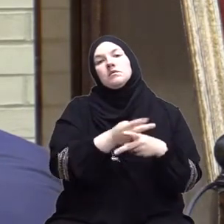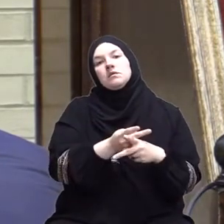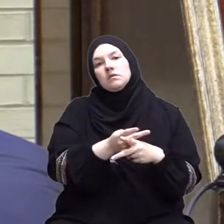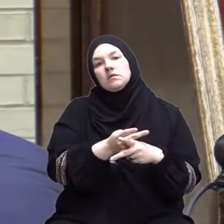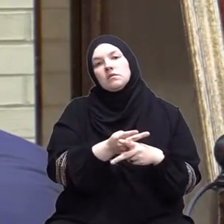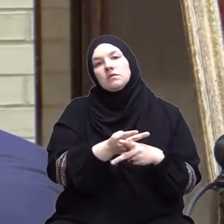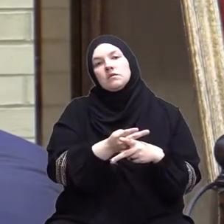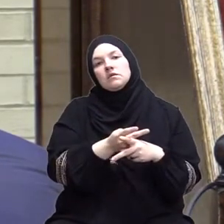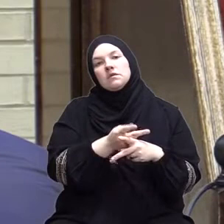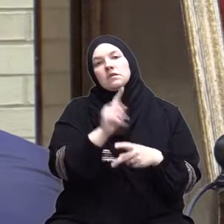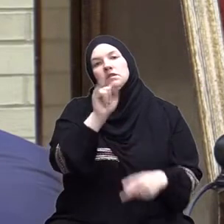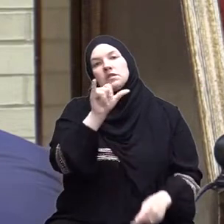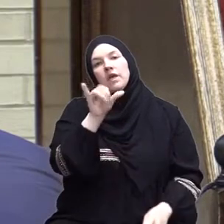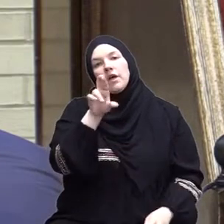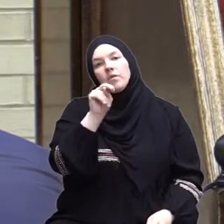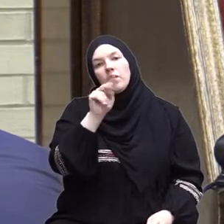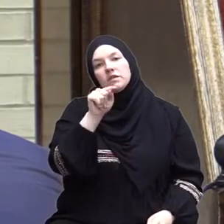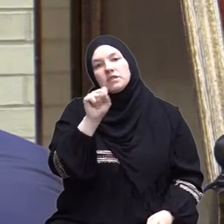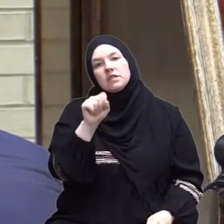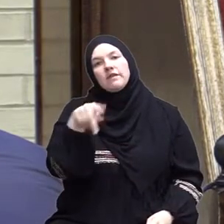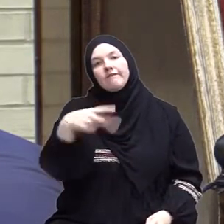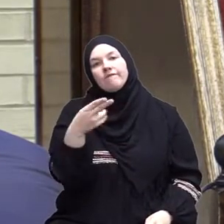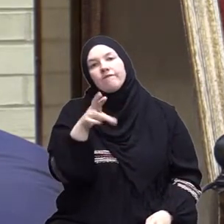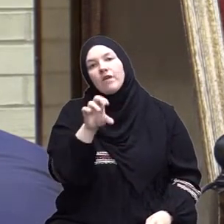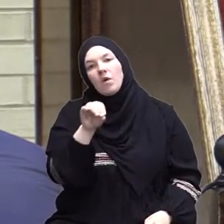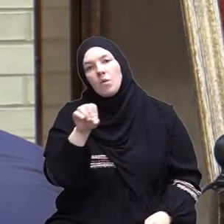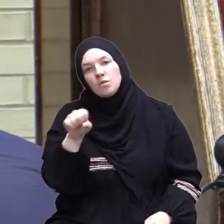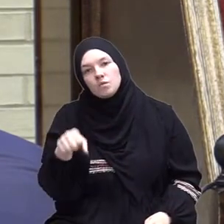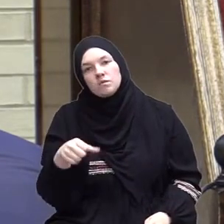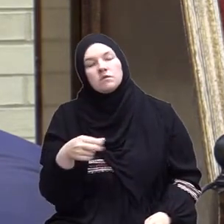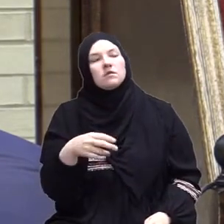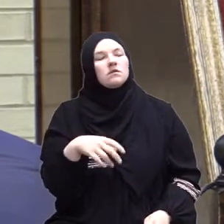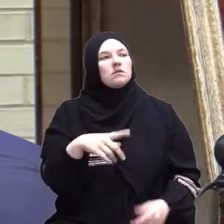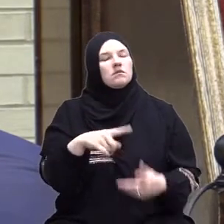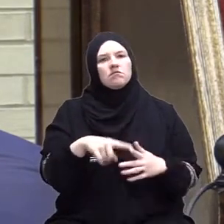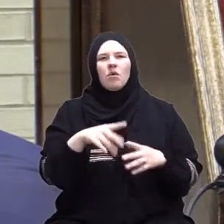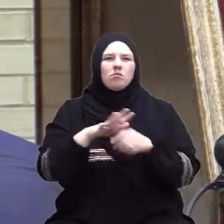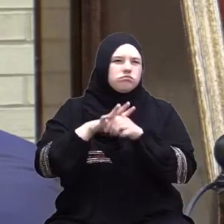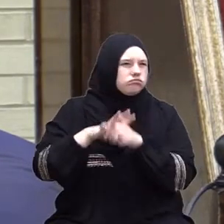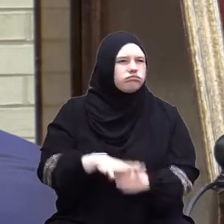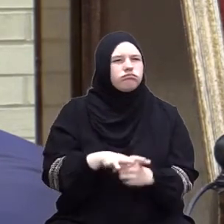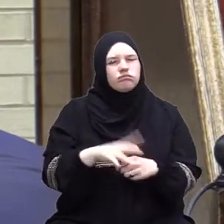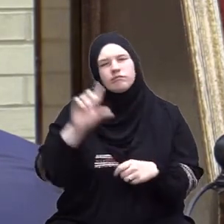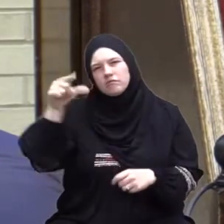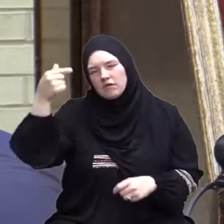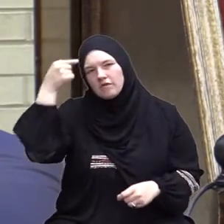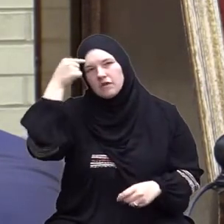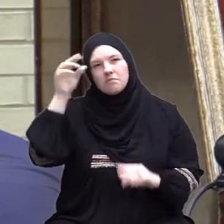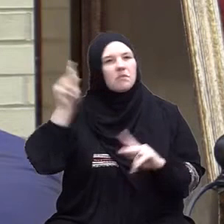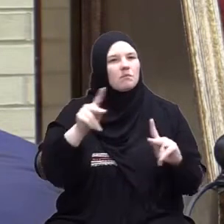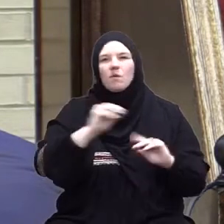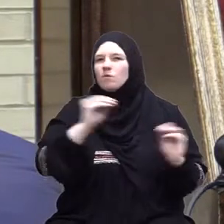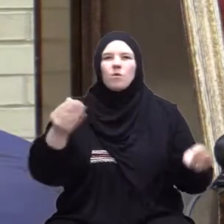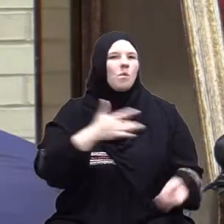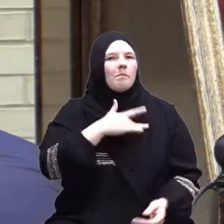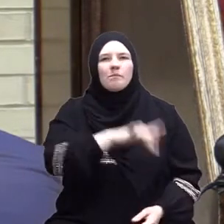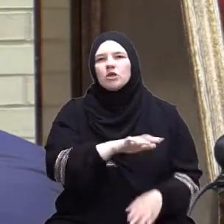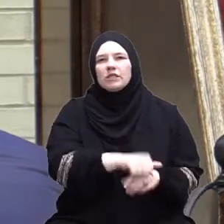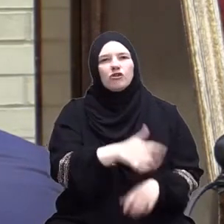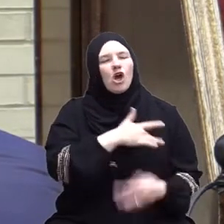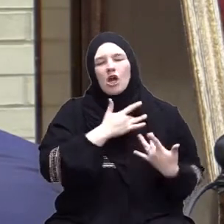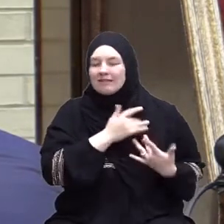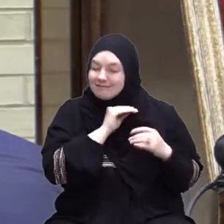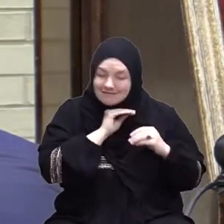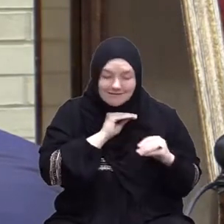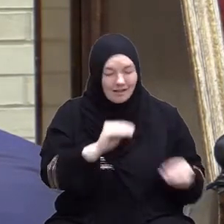produce tyrants, pharaohs, oppressive regimes and people. People who have no mercy in